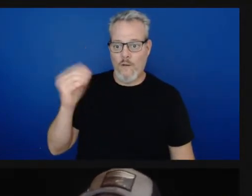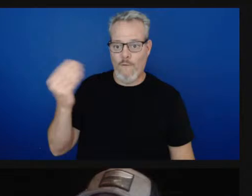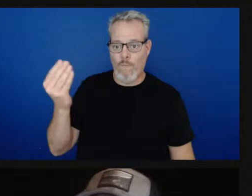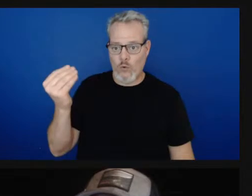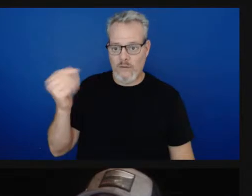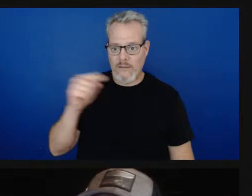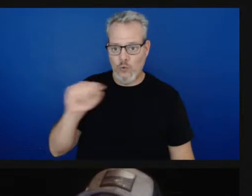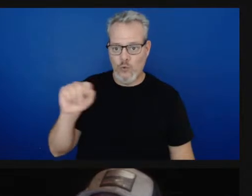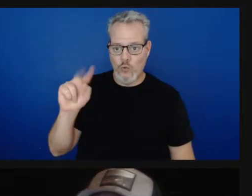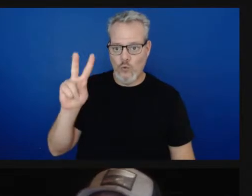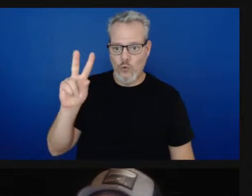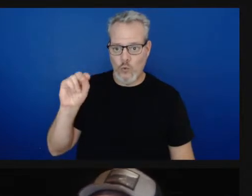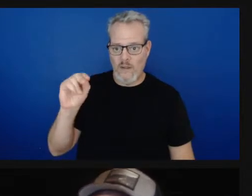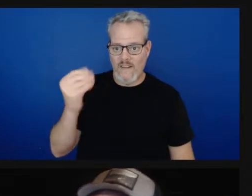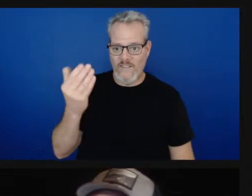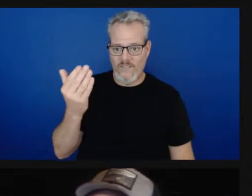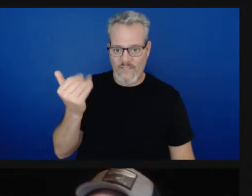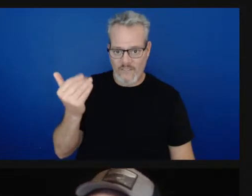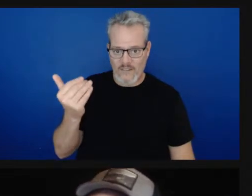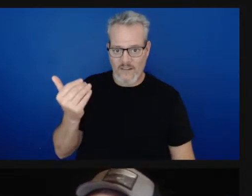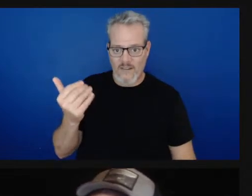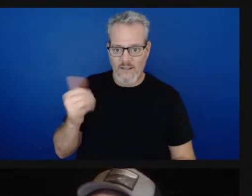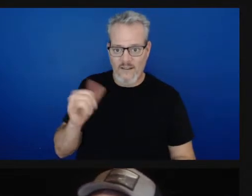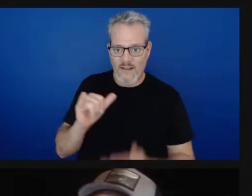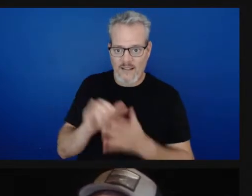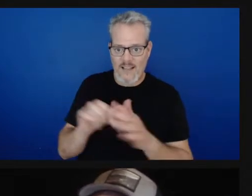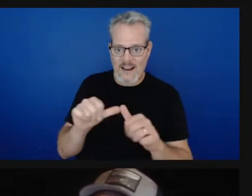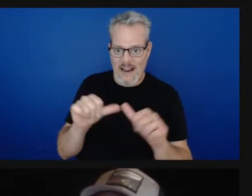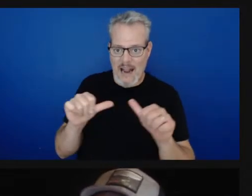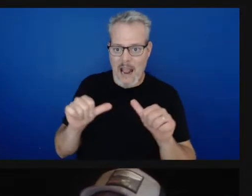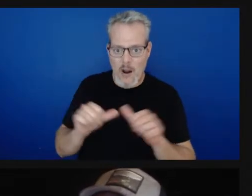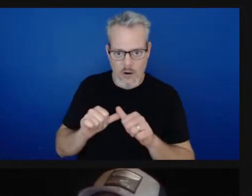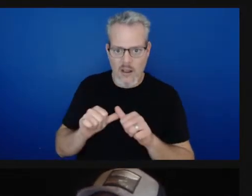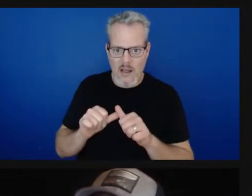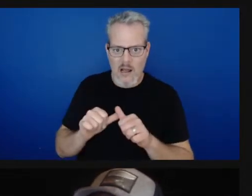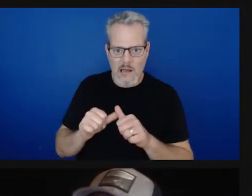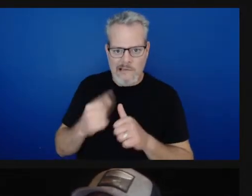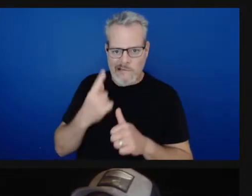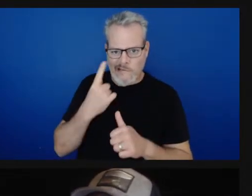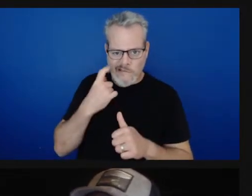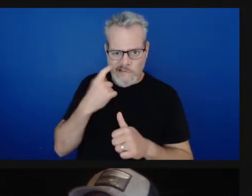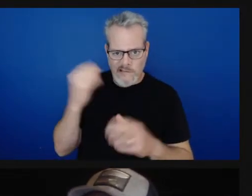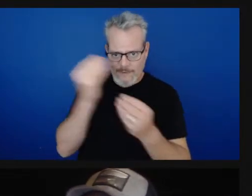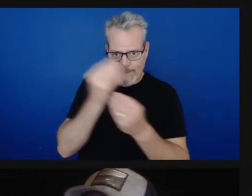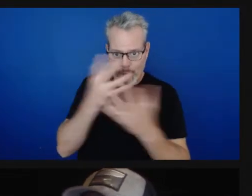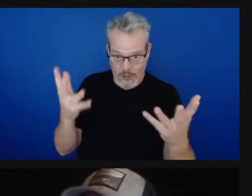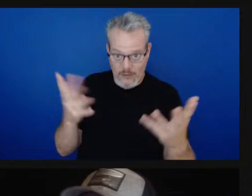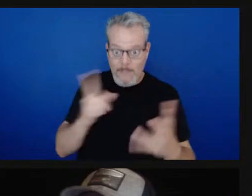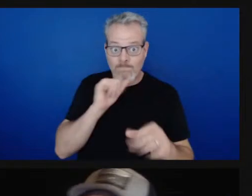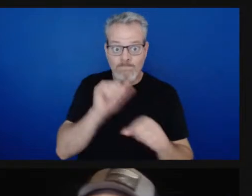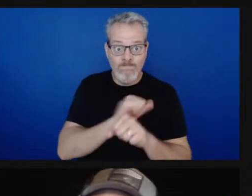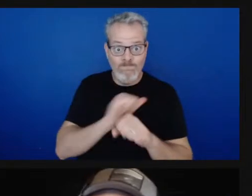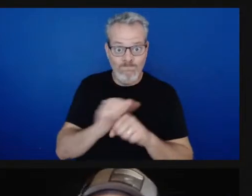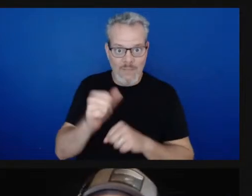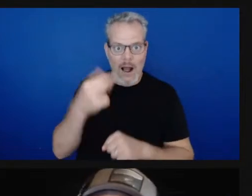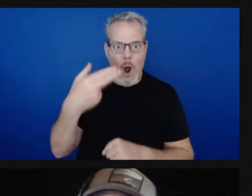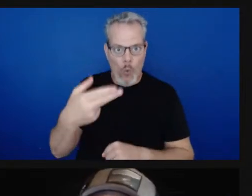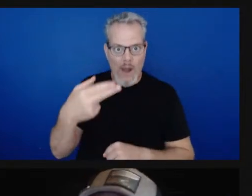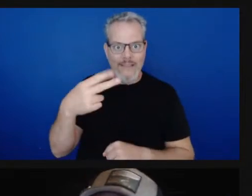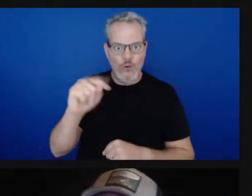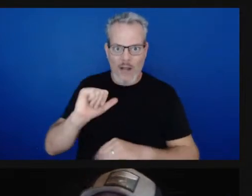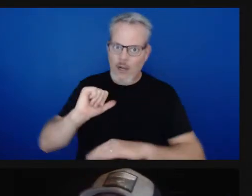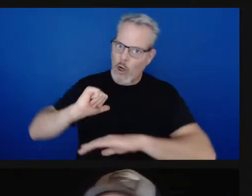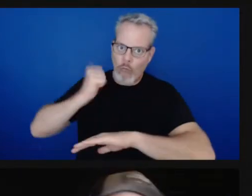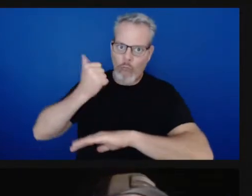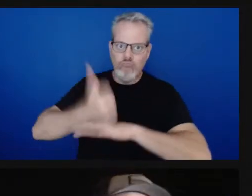we use today is rooted in this information that came out back and then. In fact, Hawaii Tracker itself began during this same